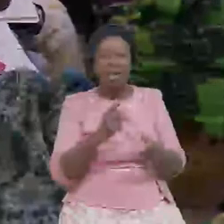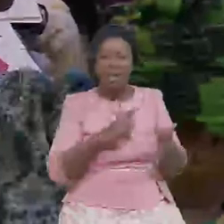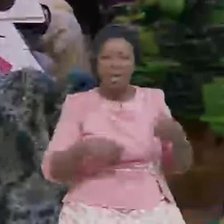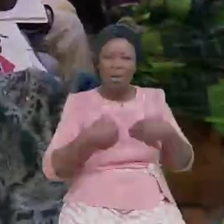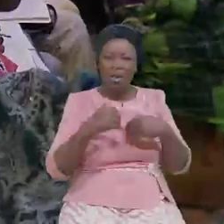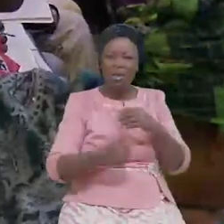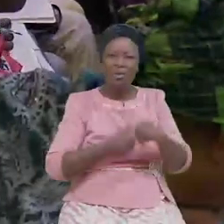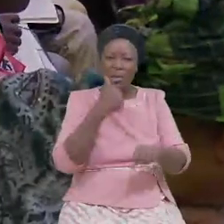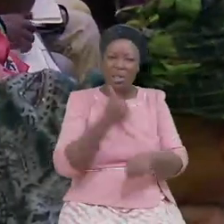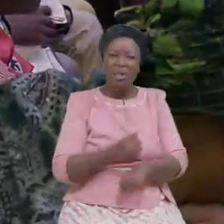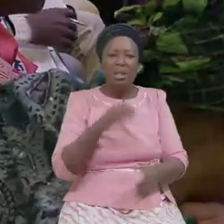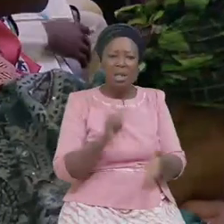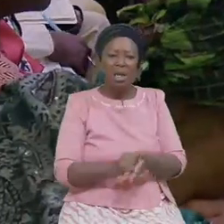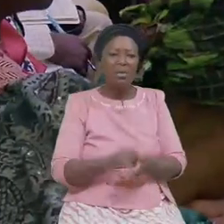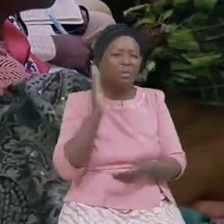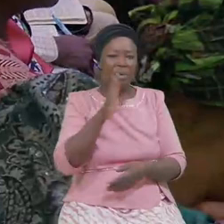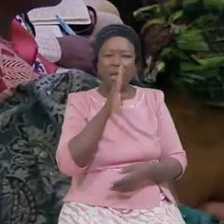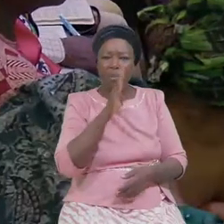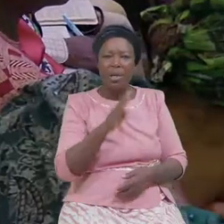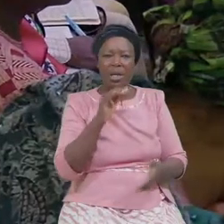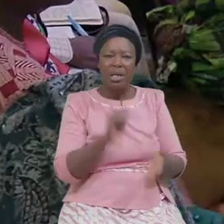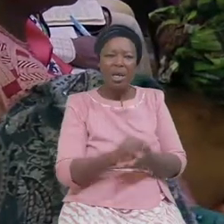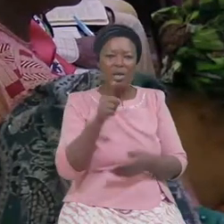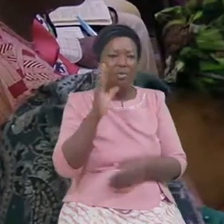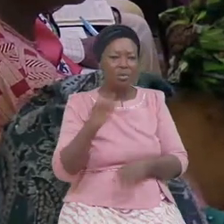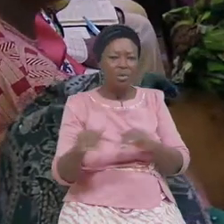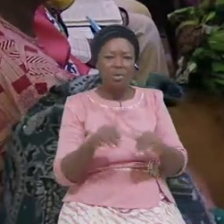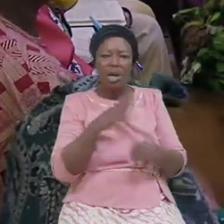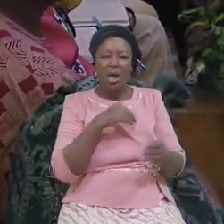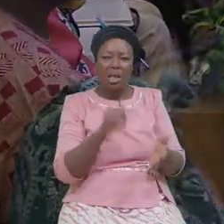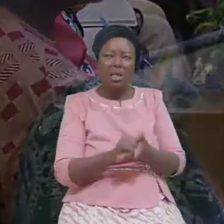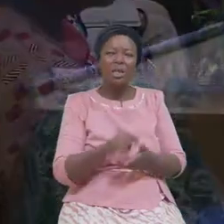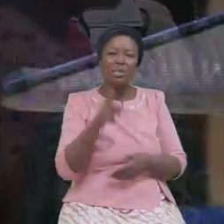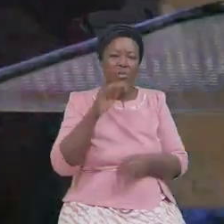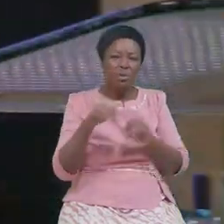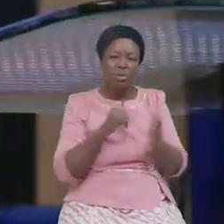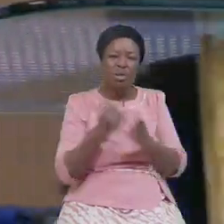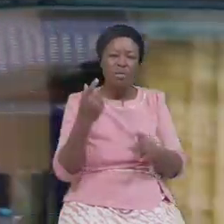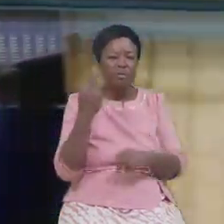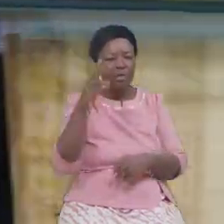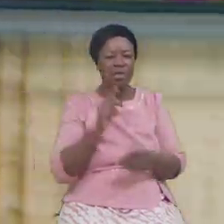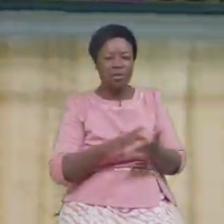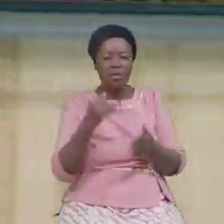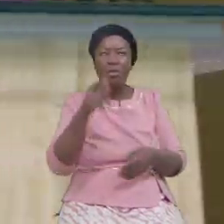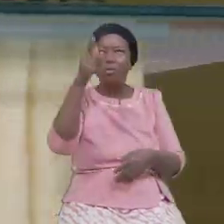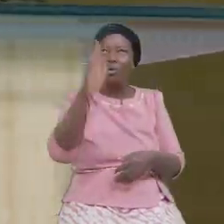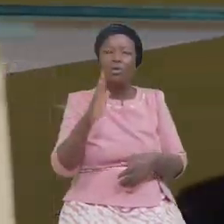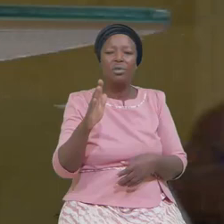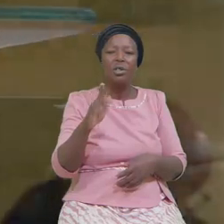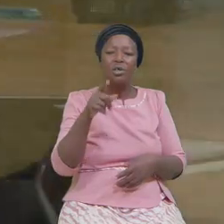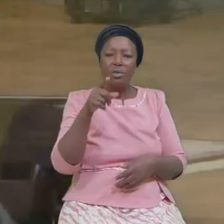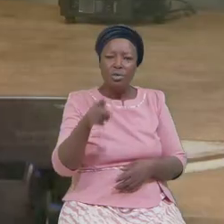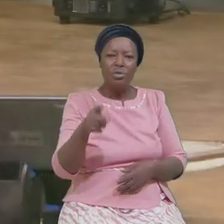ordained that you will be, that you will do, and that you will do it for the glory of God, you